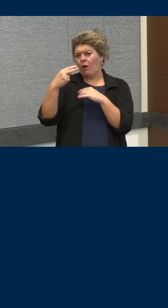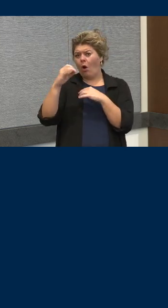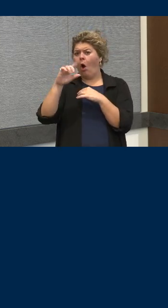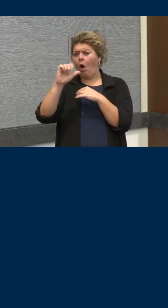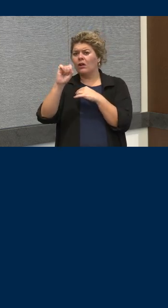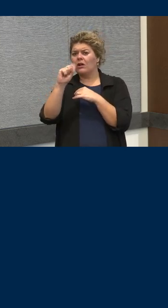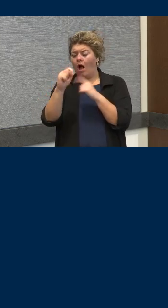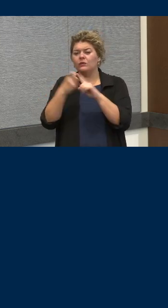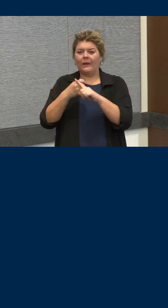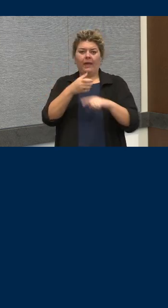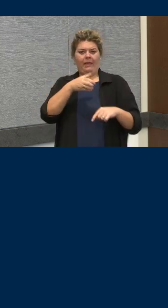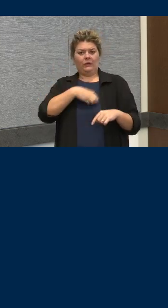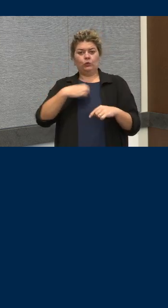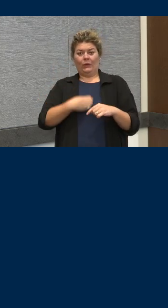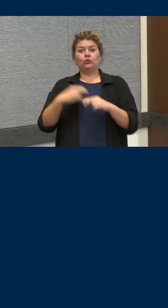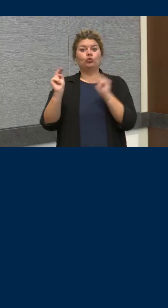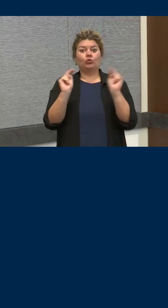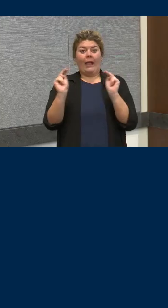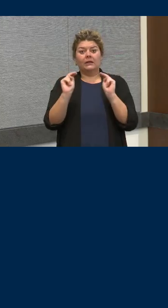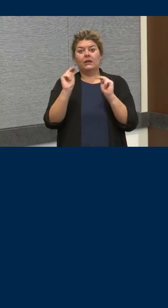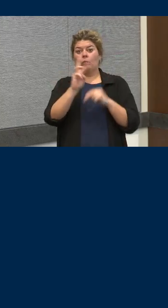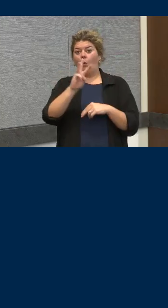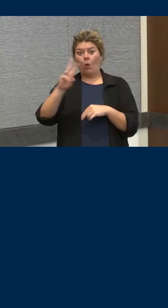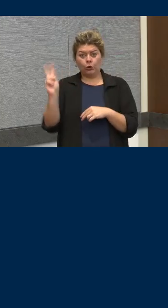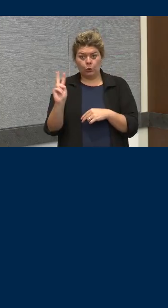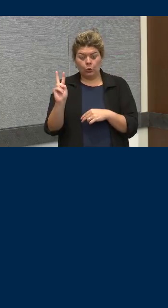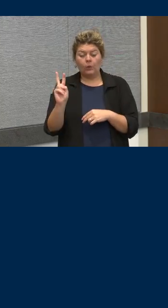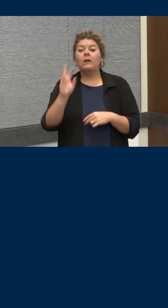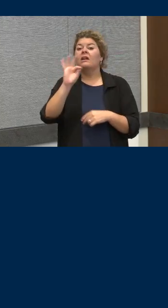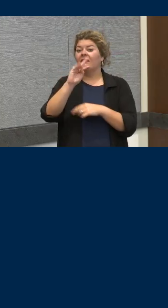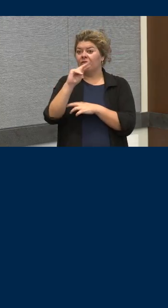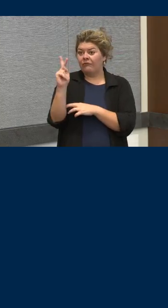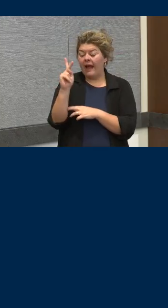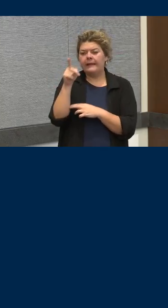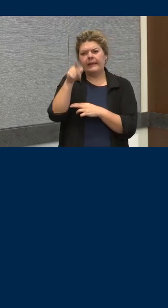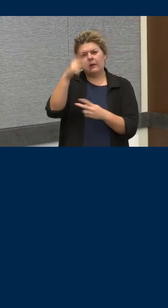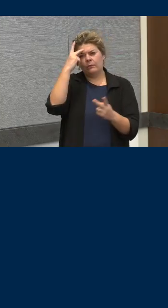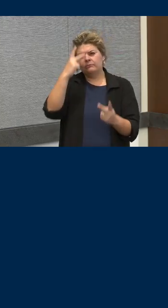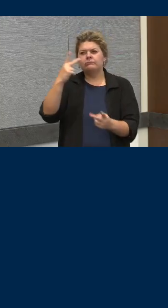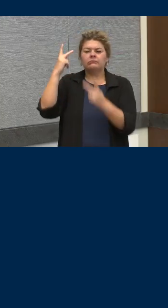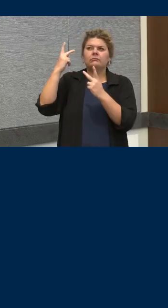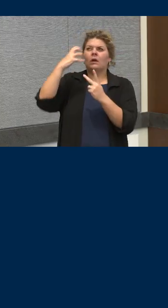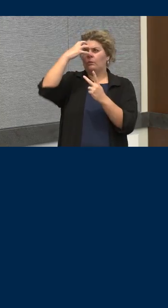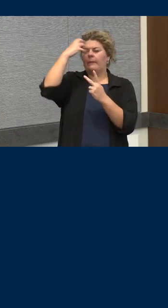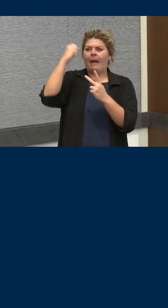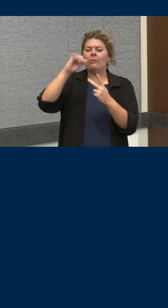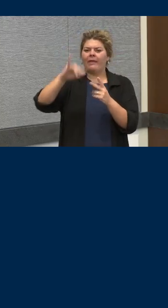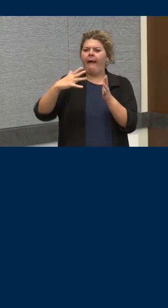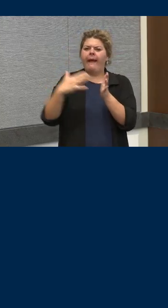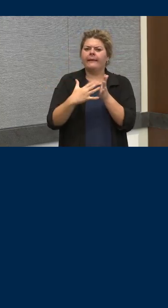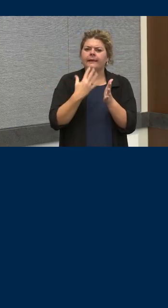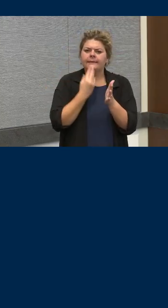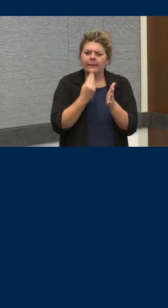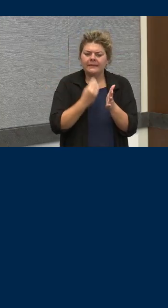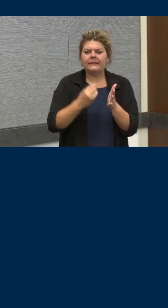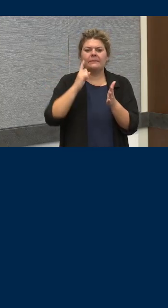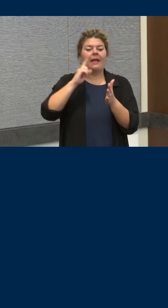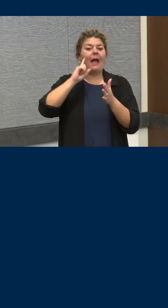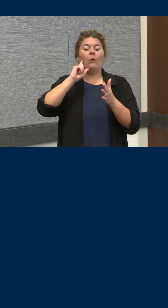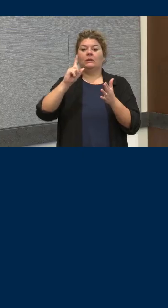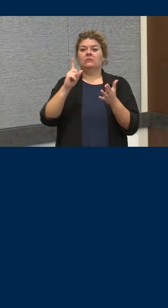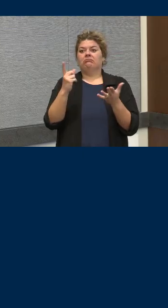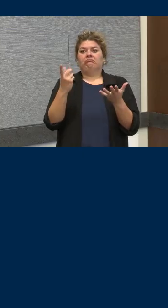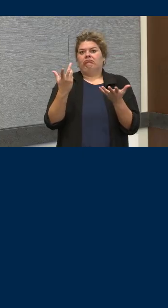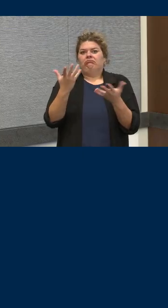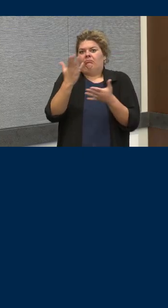Swiss neutrality during World War II, Frank recalled experiencing anti-Semitism as an organic